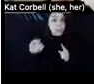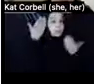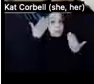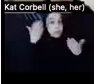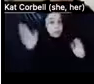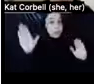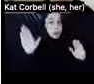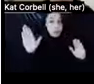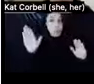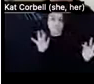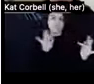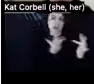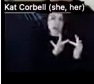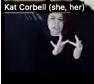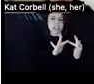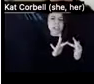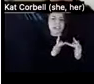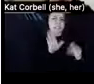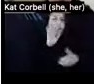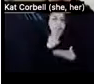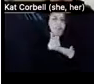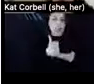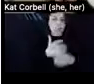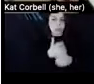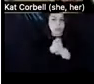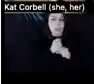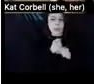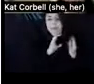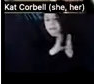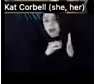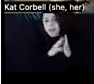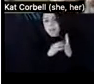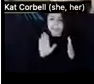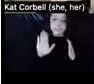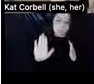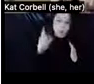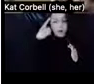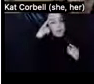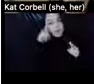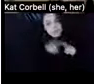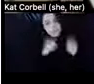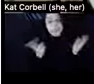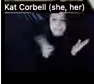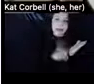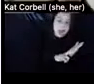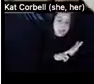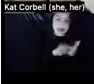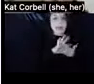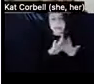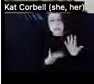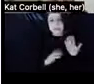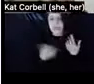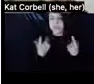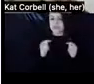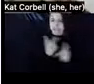for help in getting copies of like the types of agreements or the get a copy of your contract to try and find out